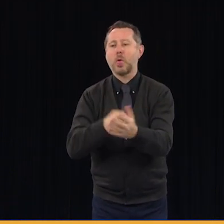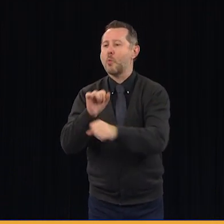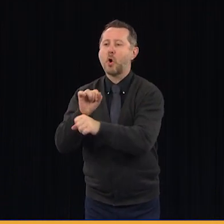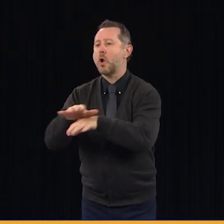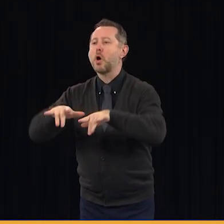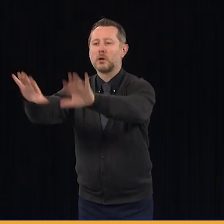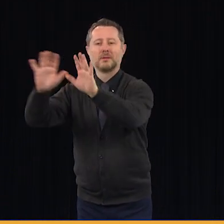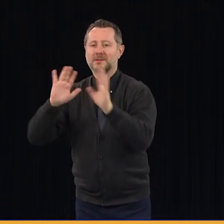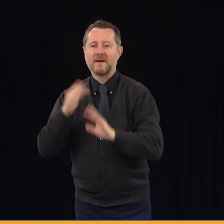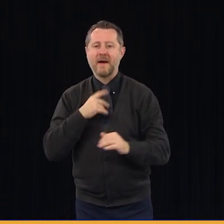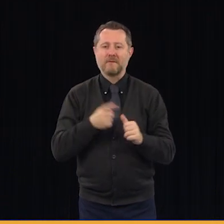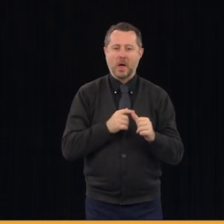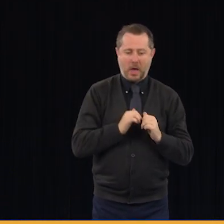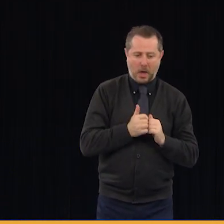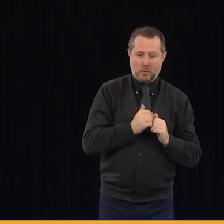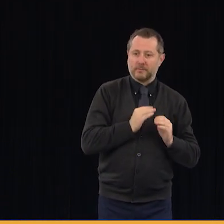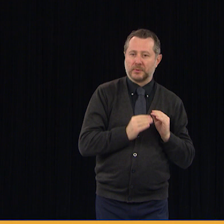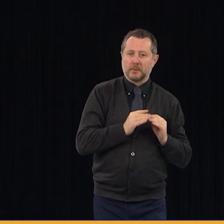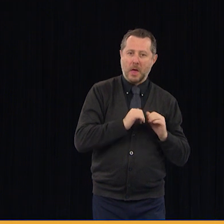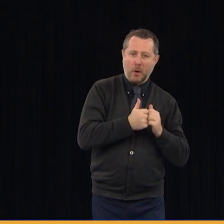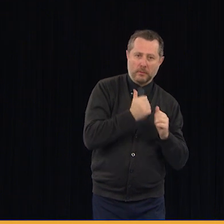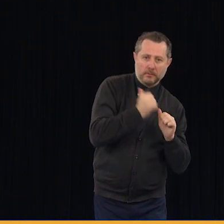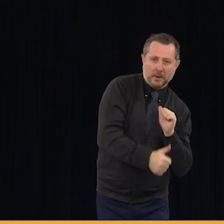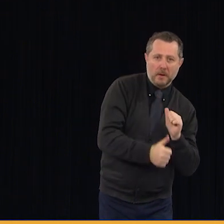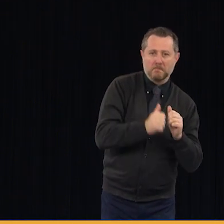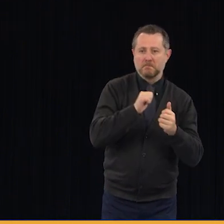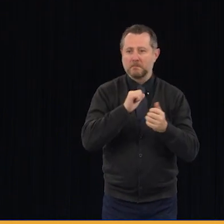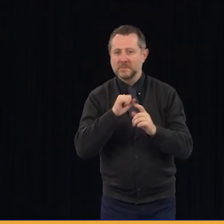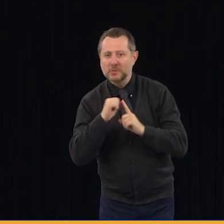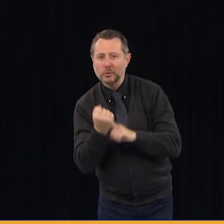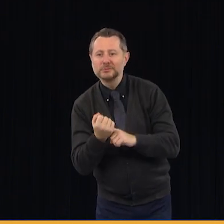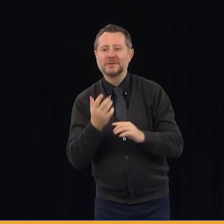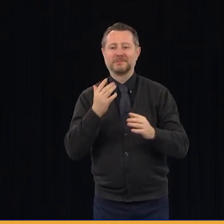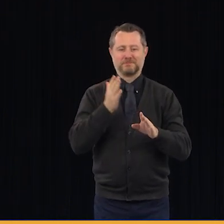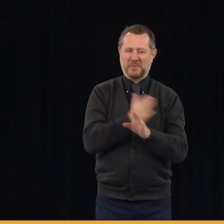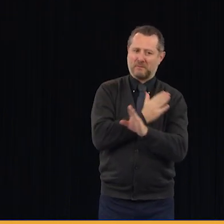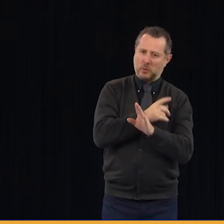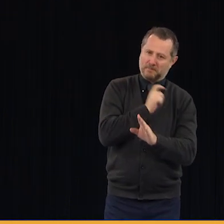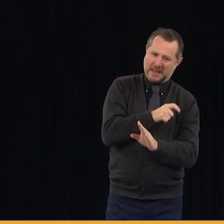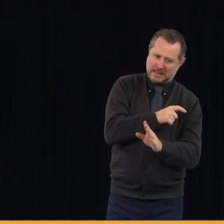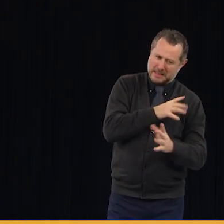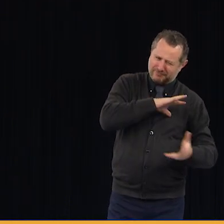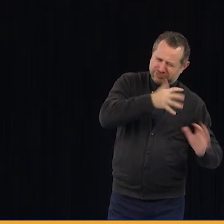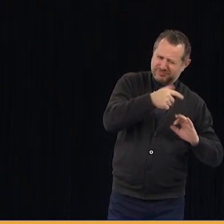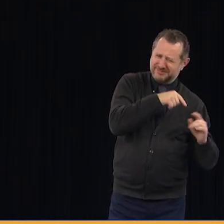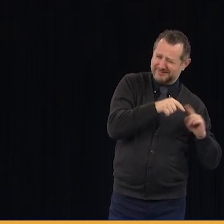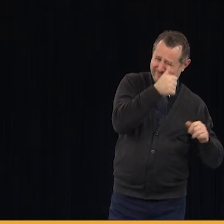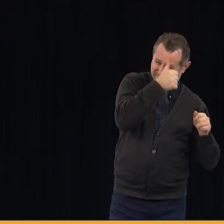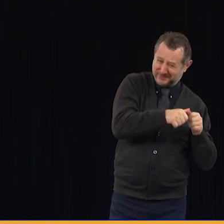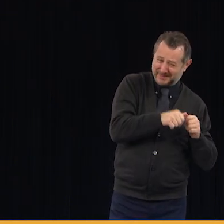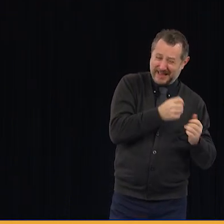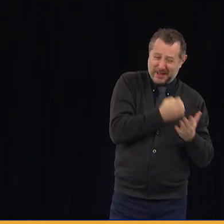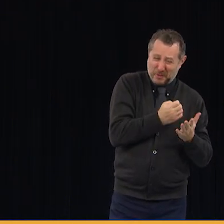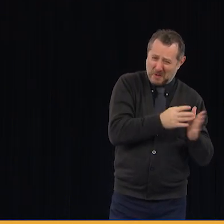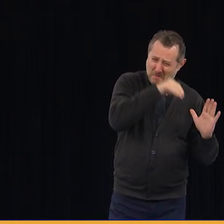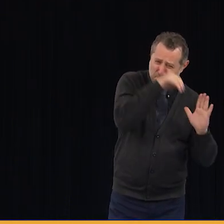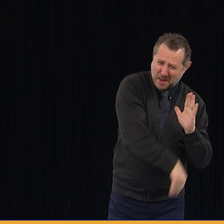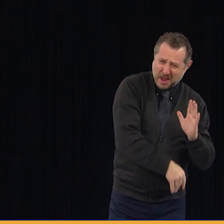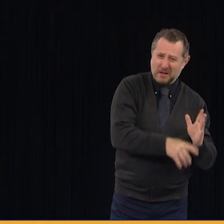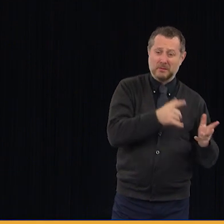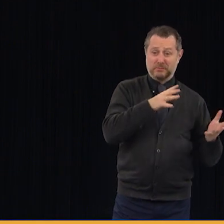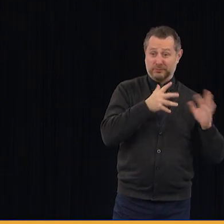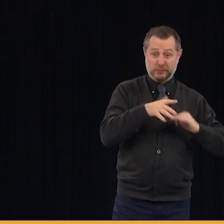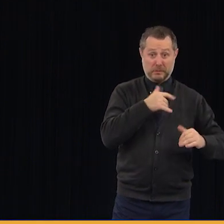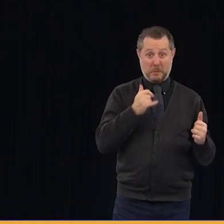to society today, which is intense, the economic damage. People who are now living